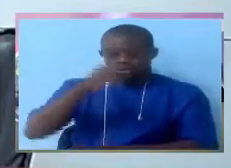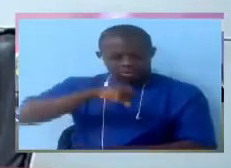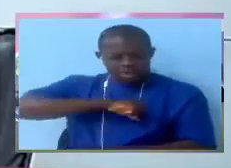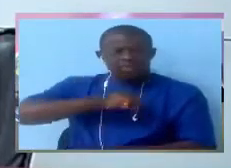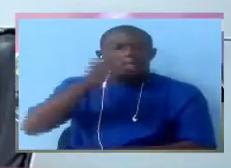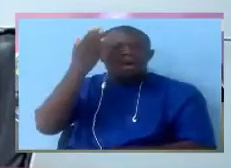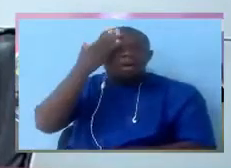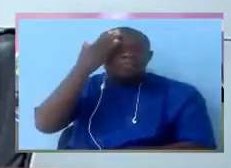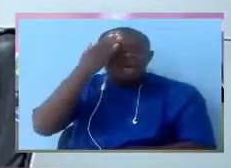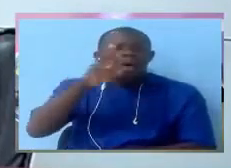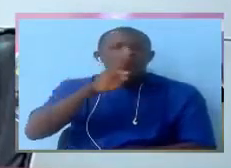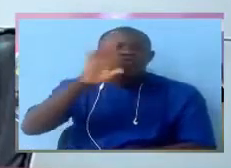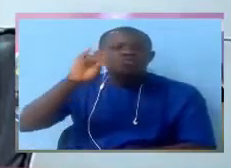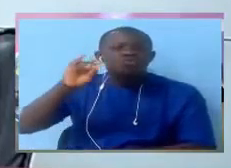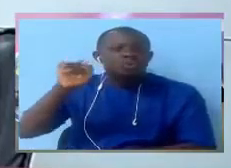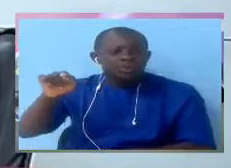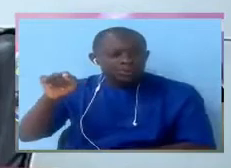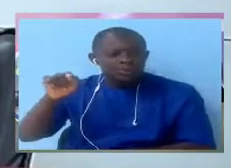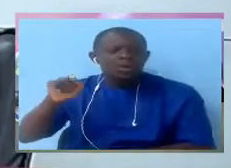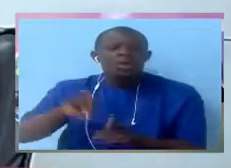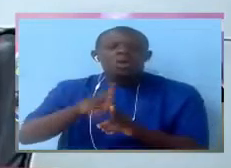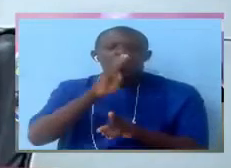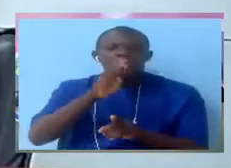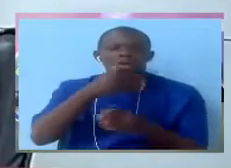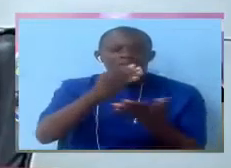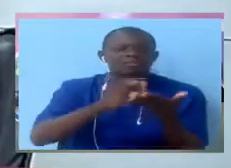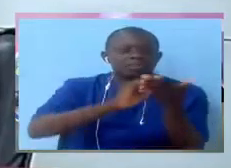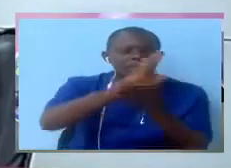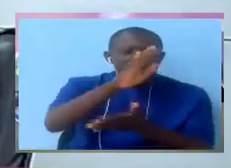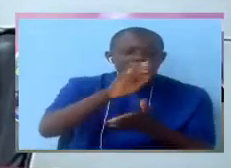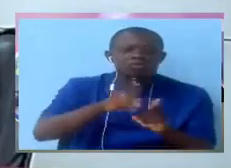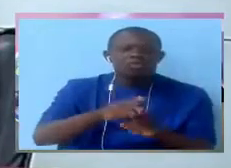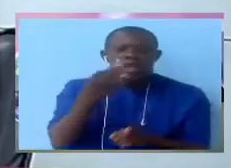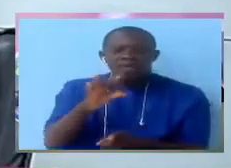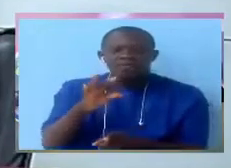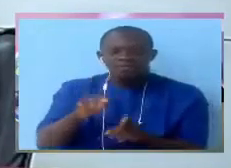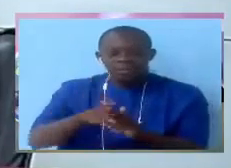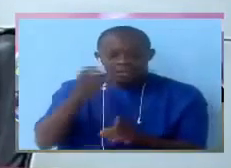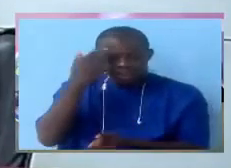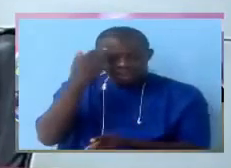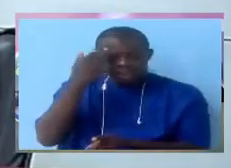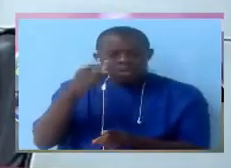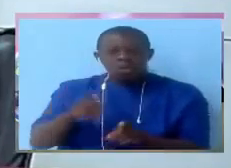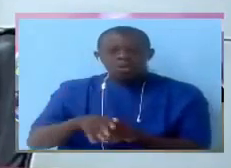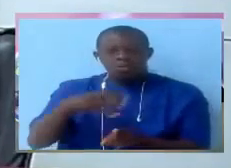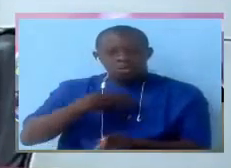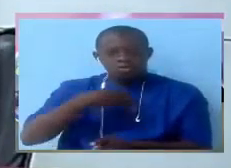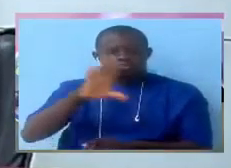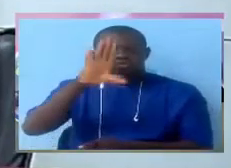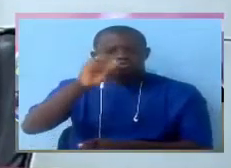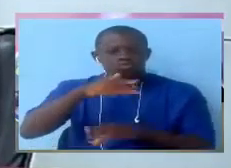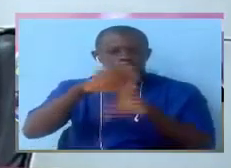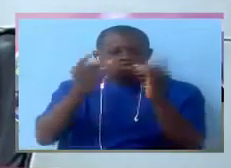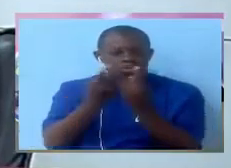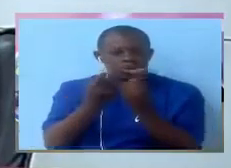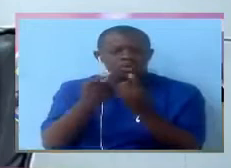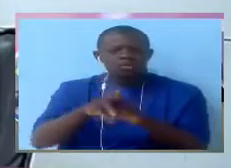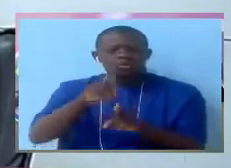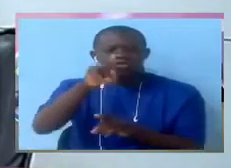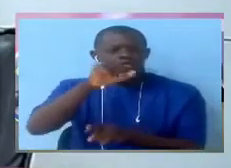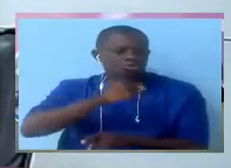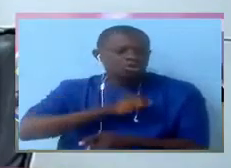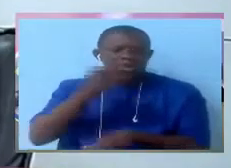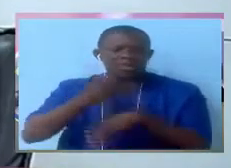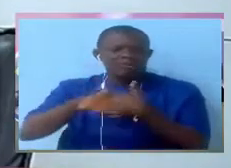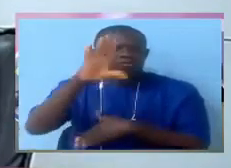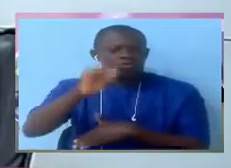su ñuy def lu mo def ba paré mu ta am lu mbuga ci yow. Su ko defee daf ko génne si ment ñun ñu ngi toog suñ computer yi téye suñ we are